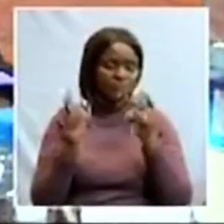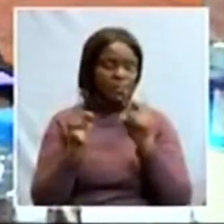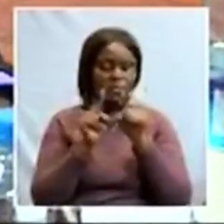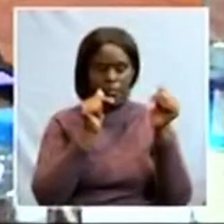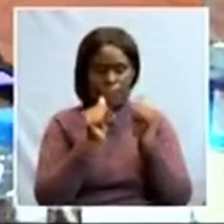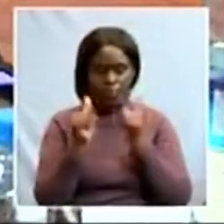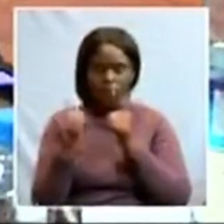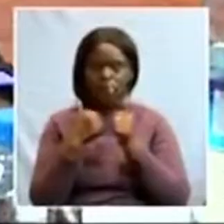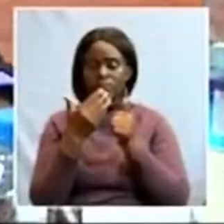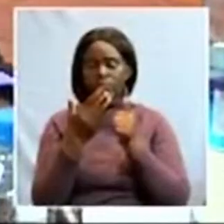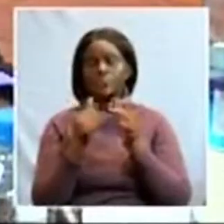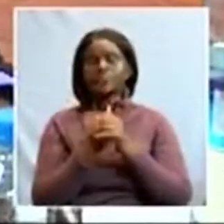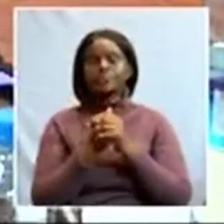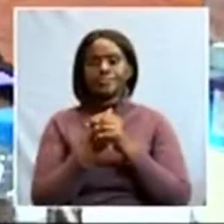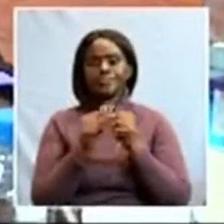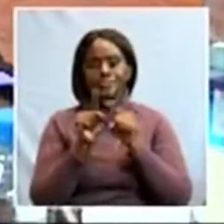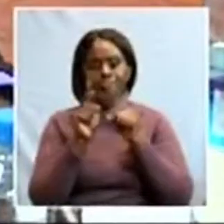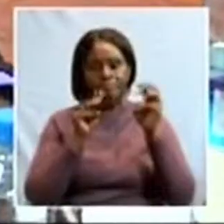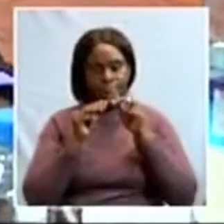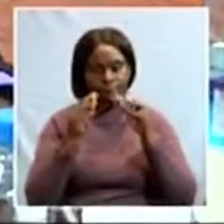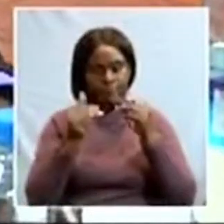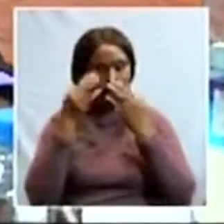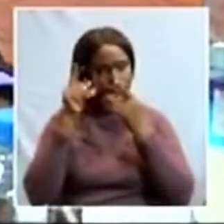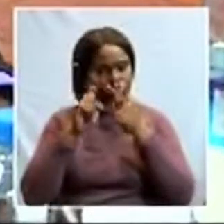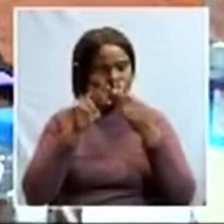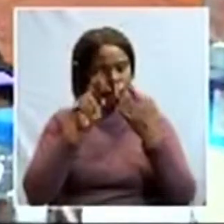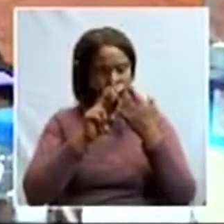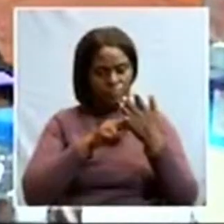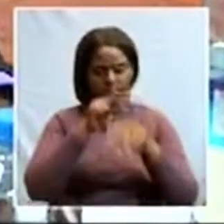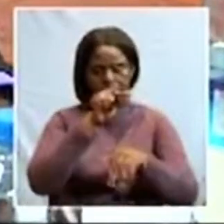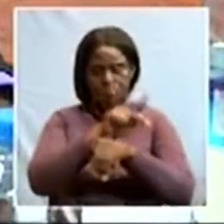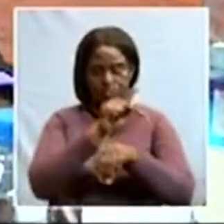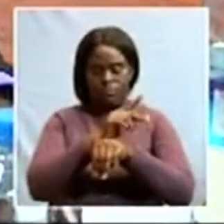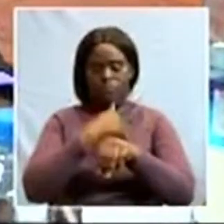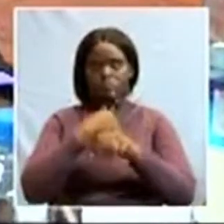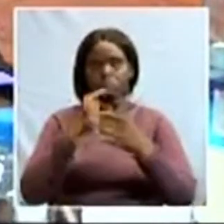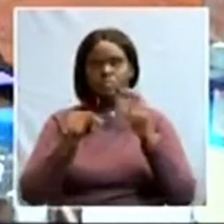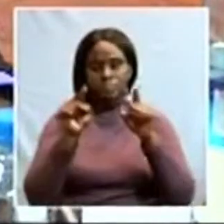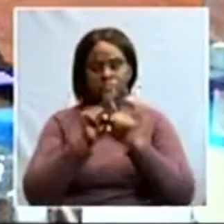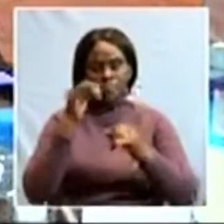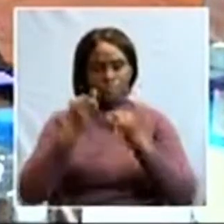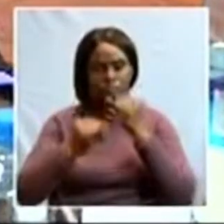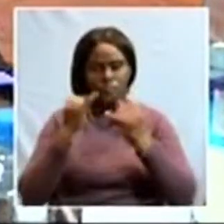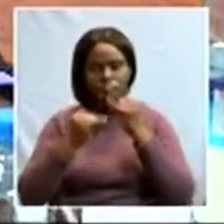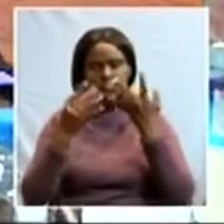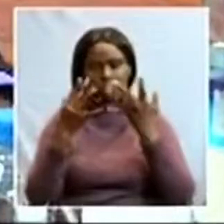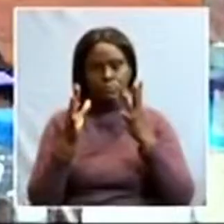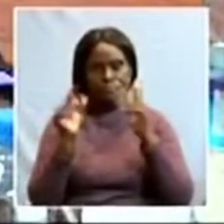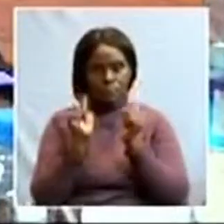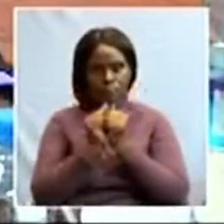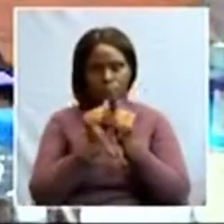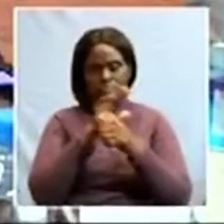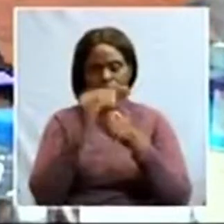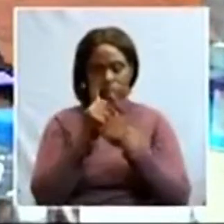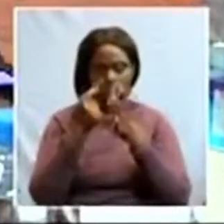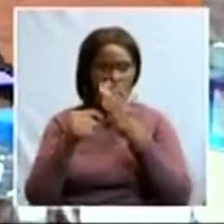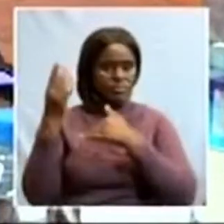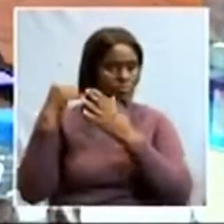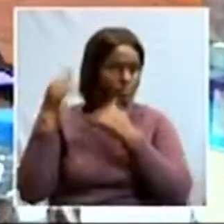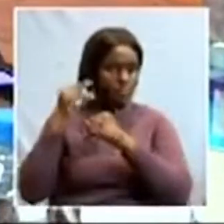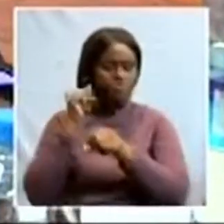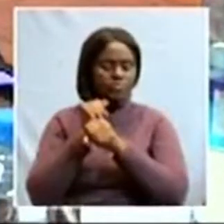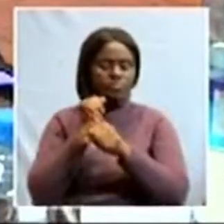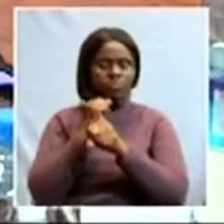Action taken. Management wishes to state that the project has since been completed with all the outstanding works